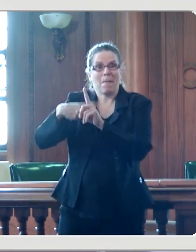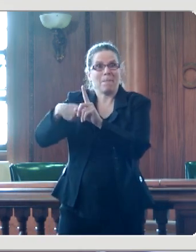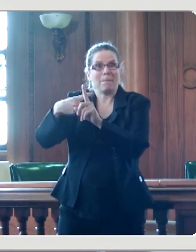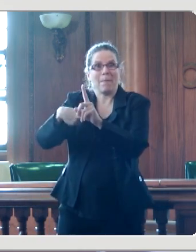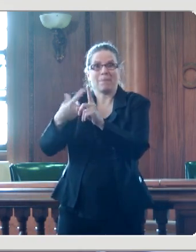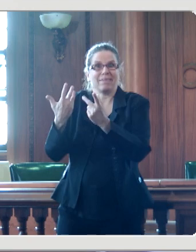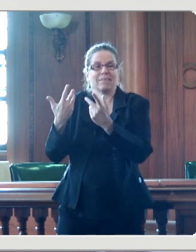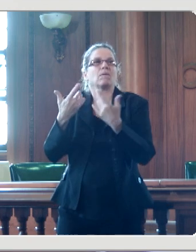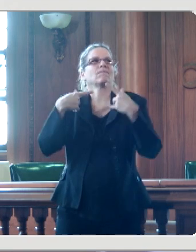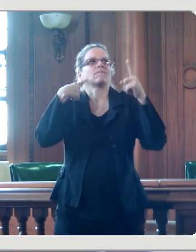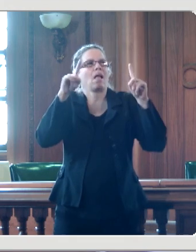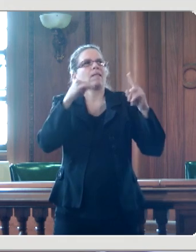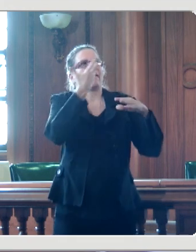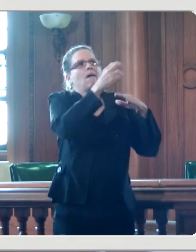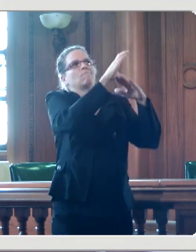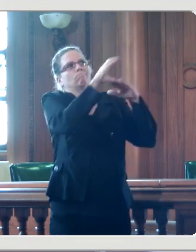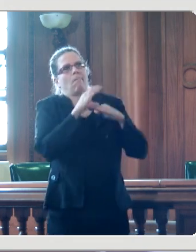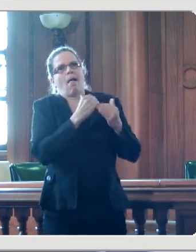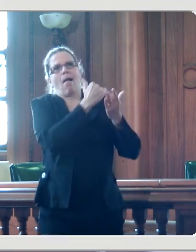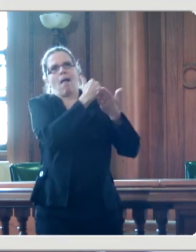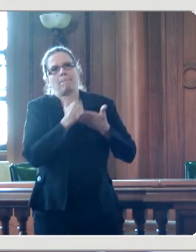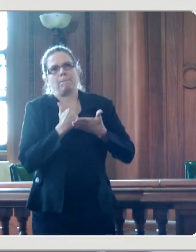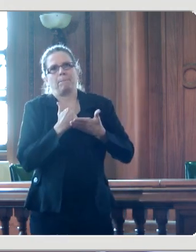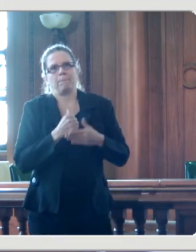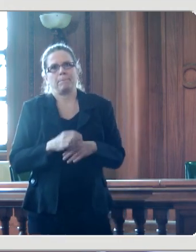now. Any other questions or comments?